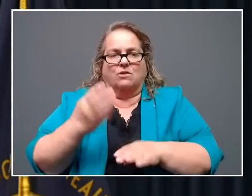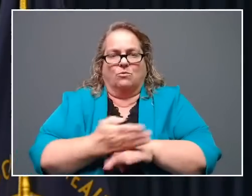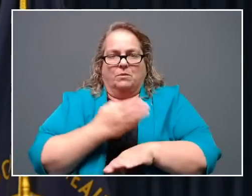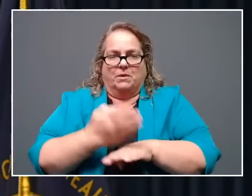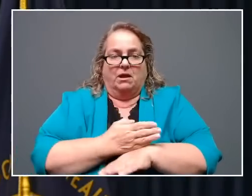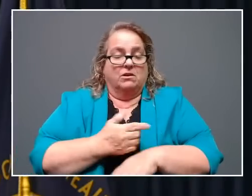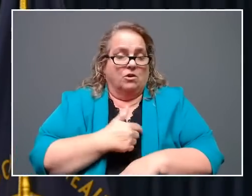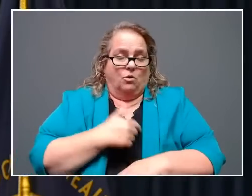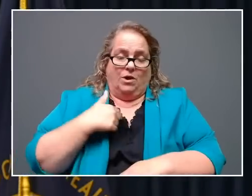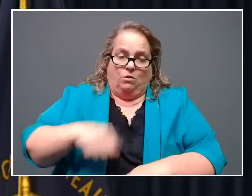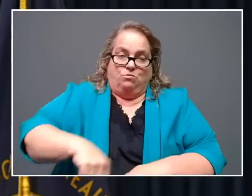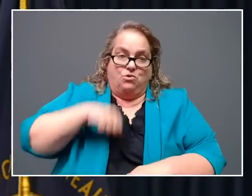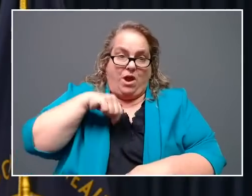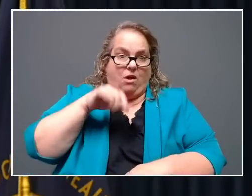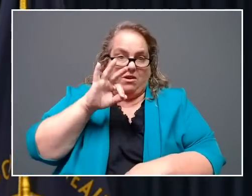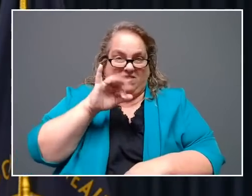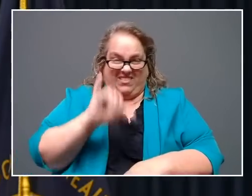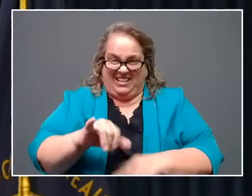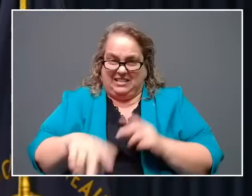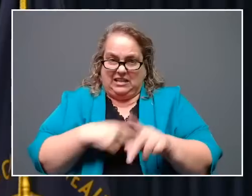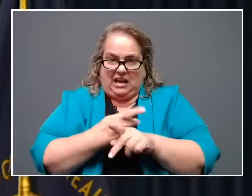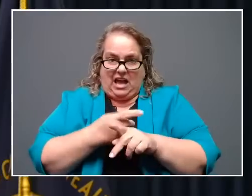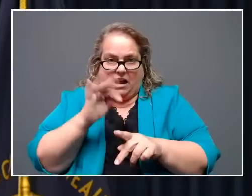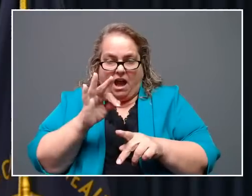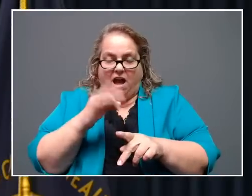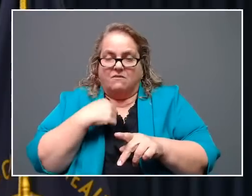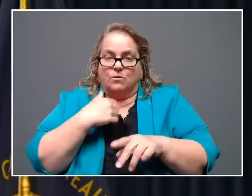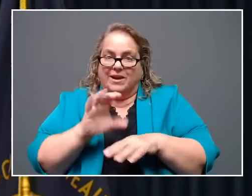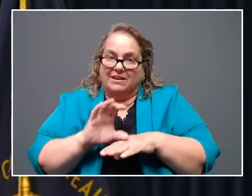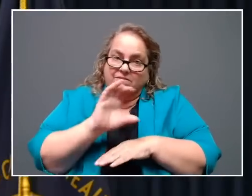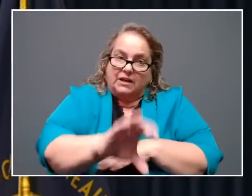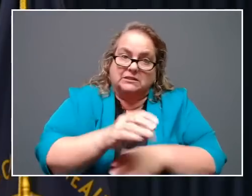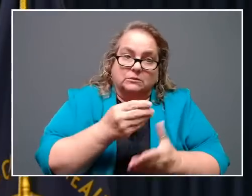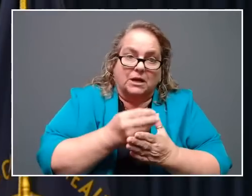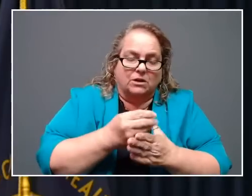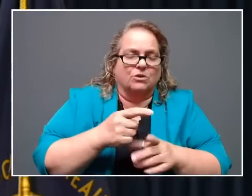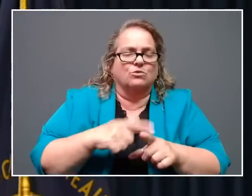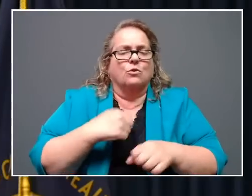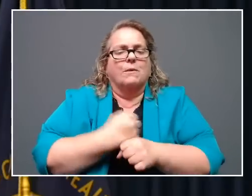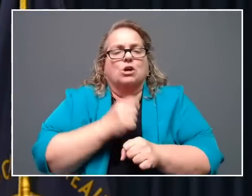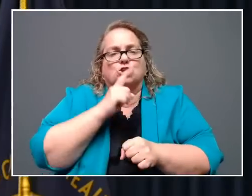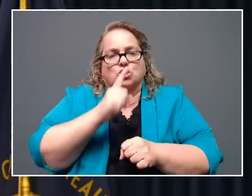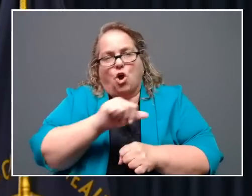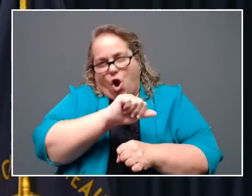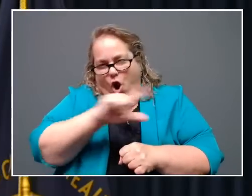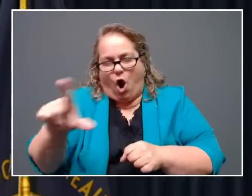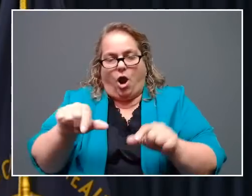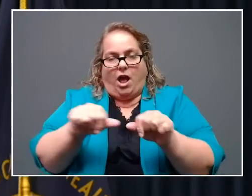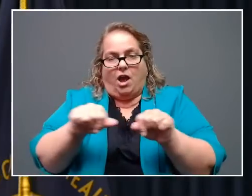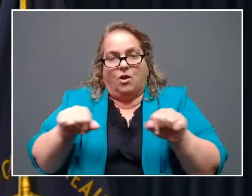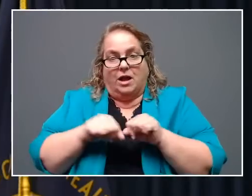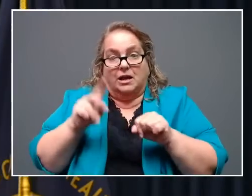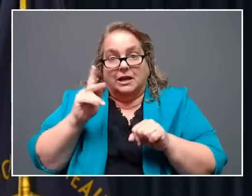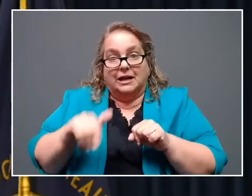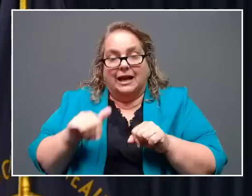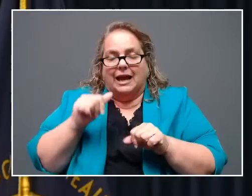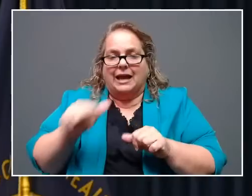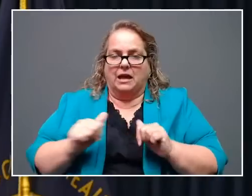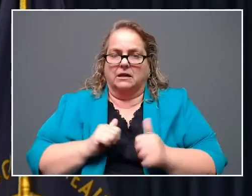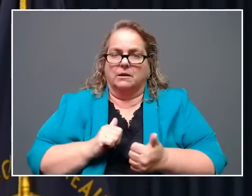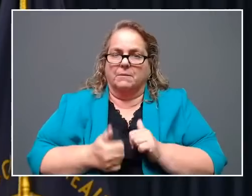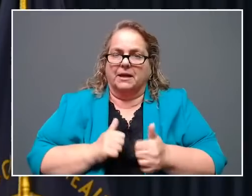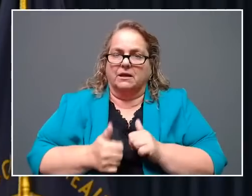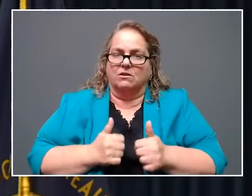are investments that we are making all over Kentucky so that every area can compete for the jobs of tomorrow that are picking us more